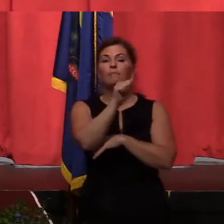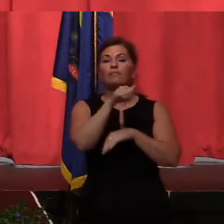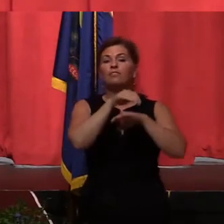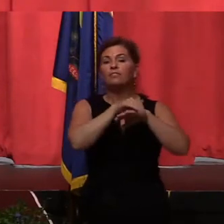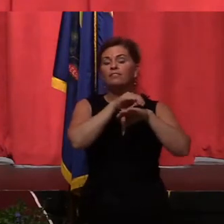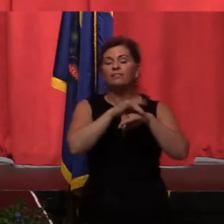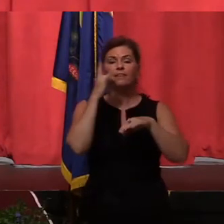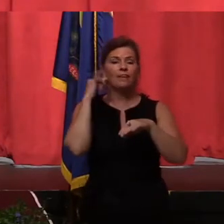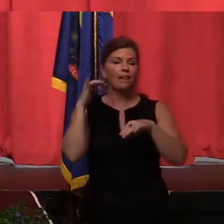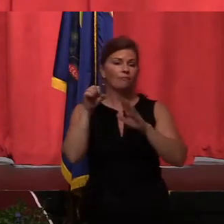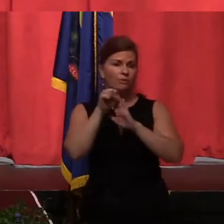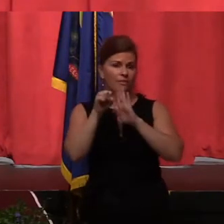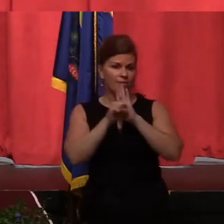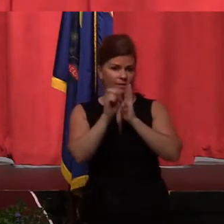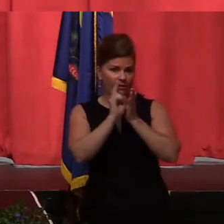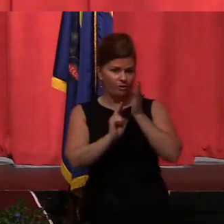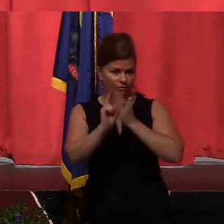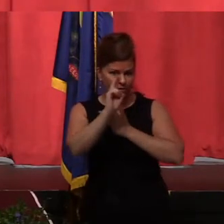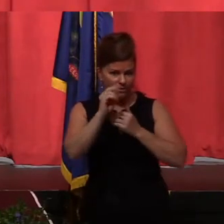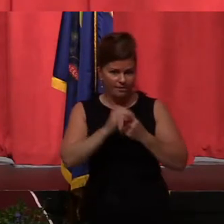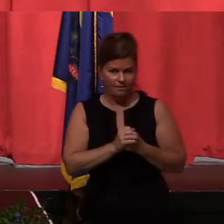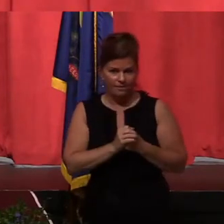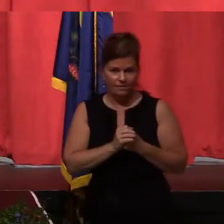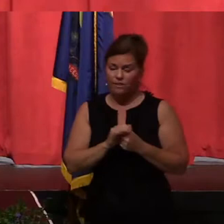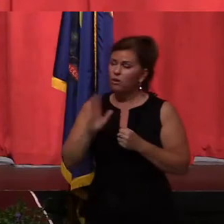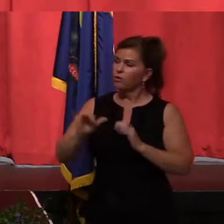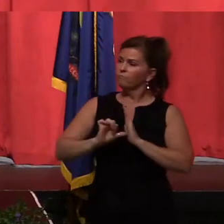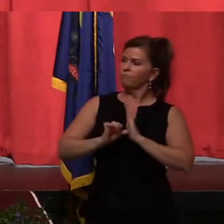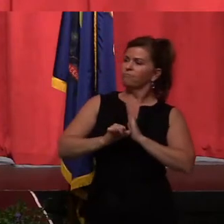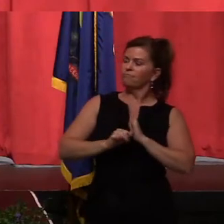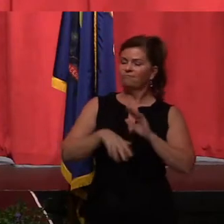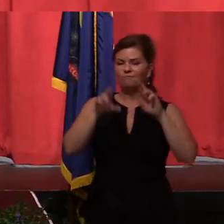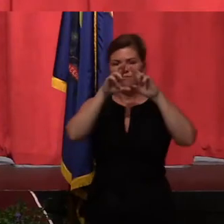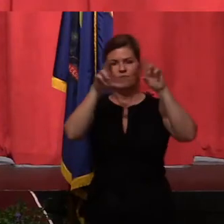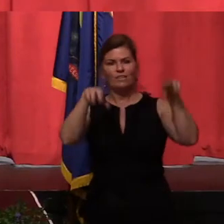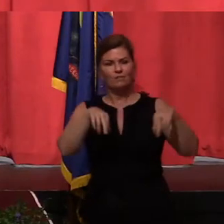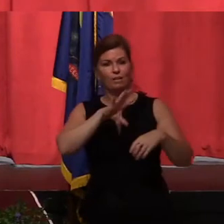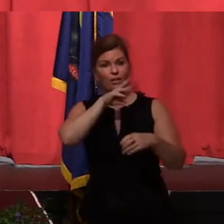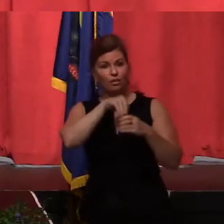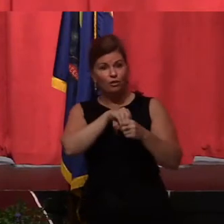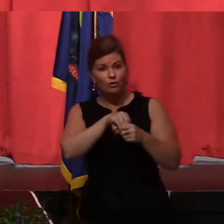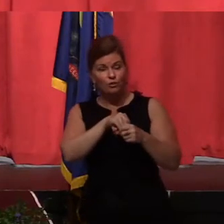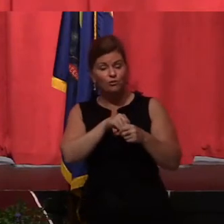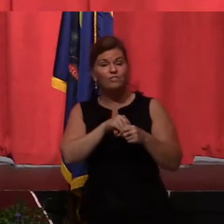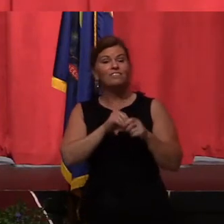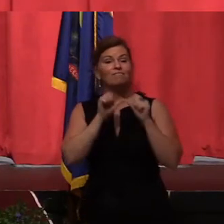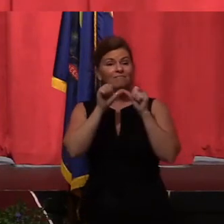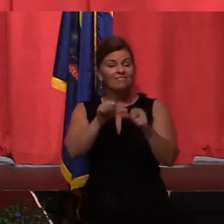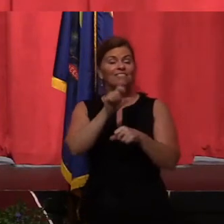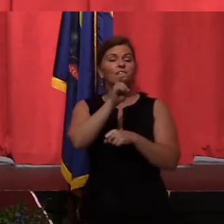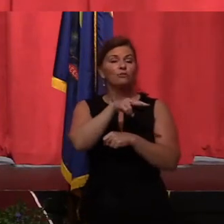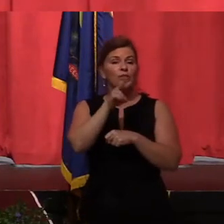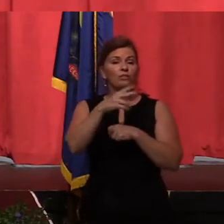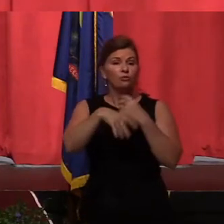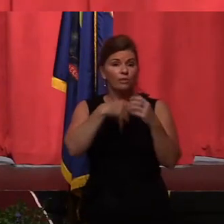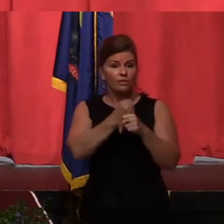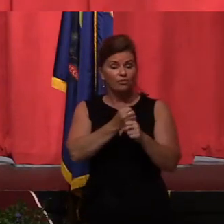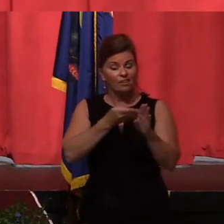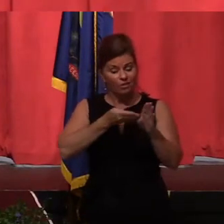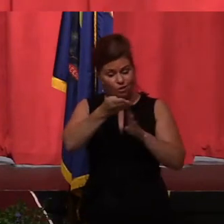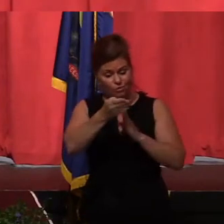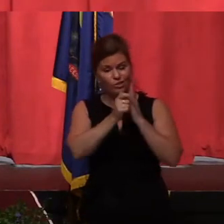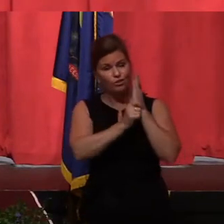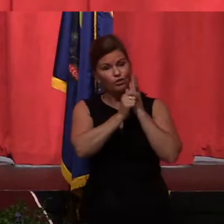at California State University. Her impressive resume also includes spending 22 years as a career journalist